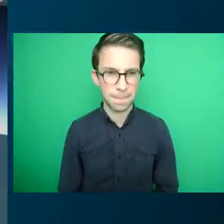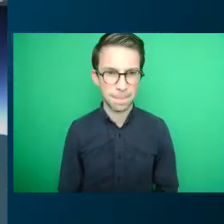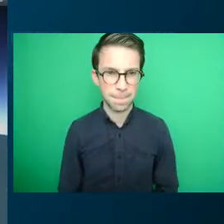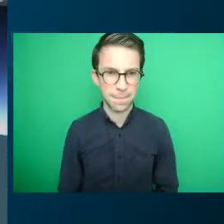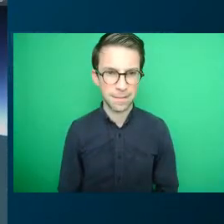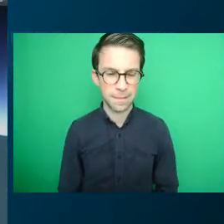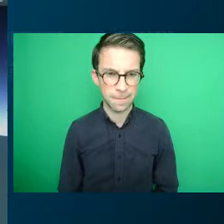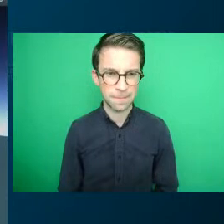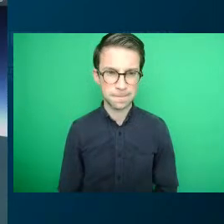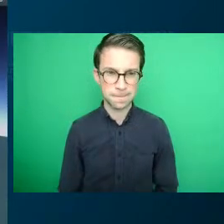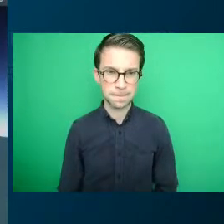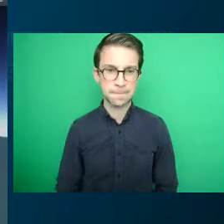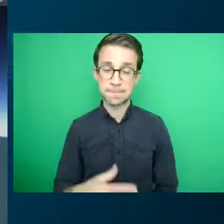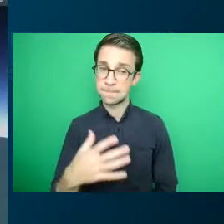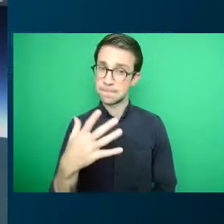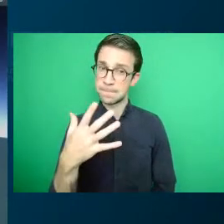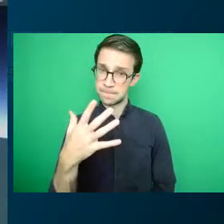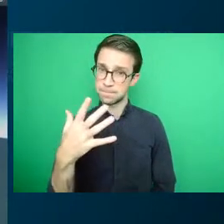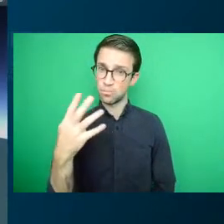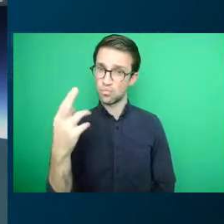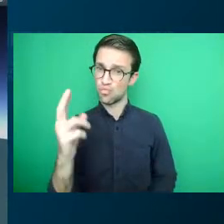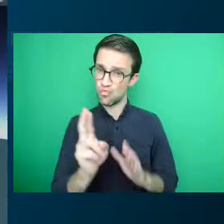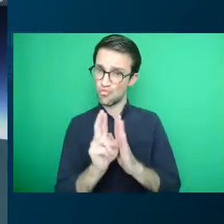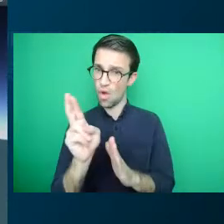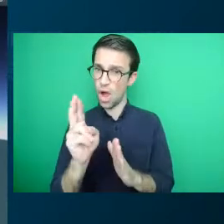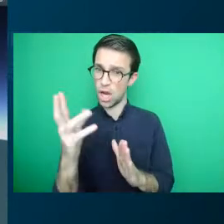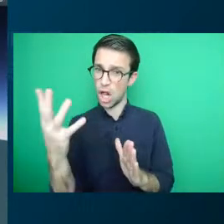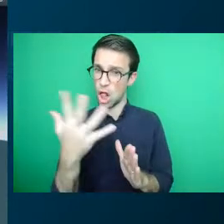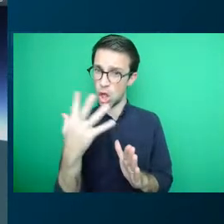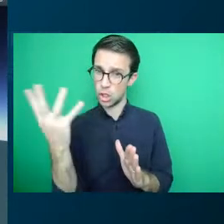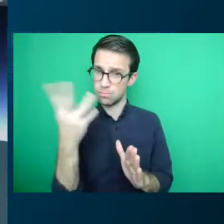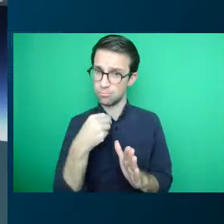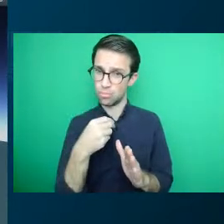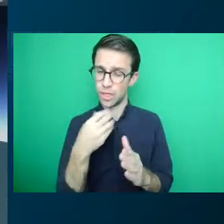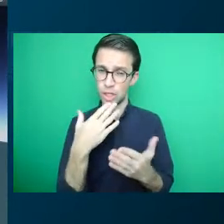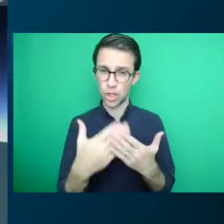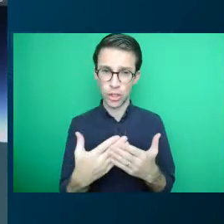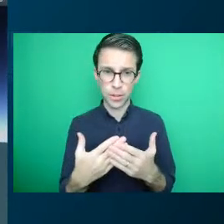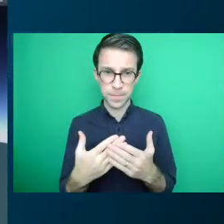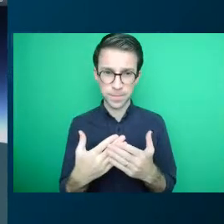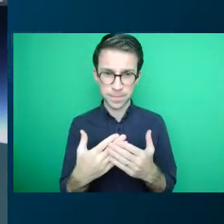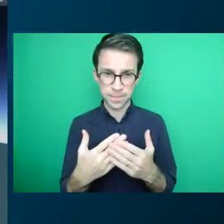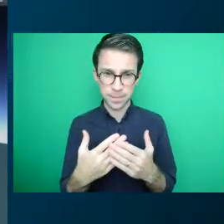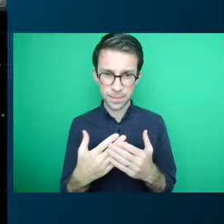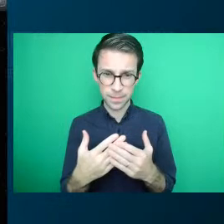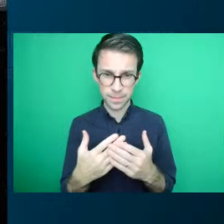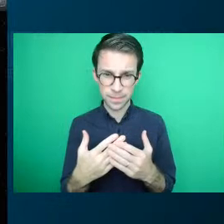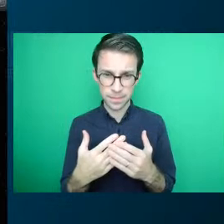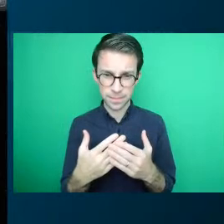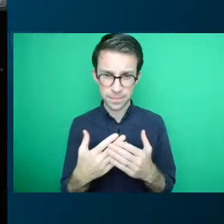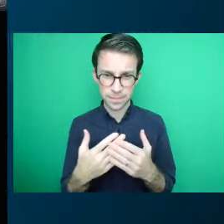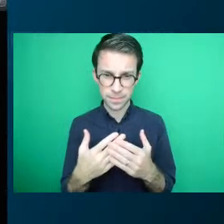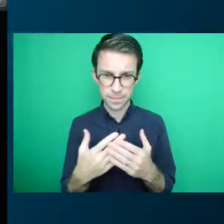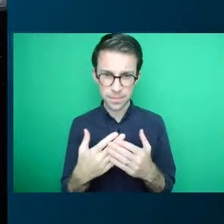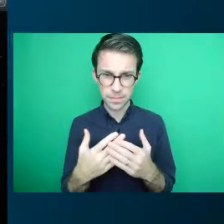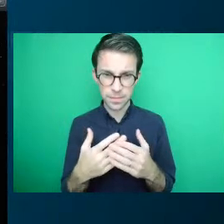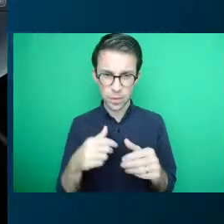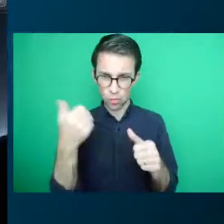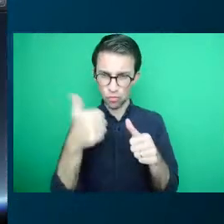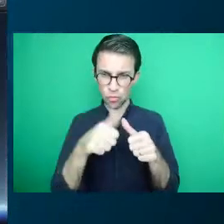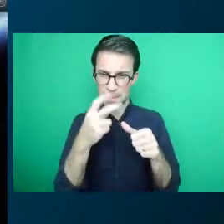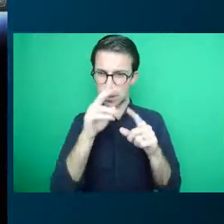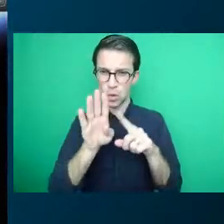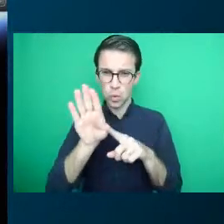is looking pretty good. Let's keep on leaning over here. Let's go look at the trajectory. Remember how we went straight